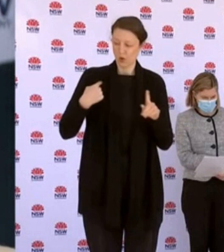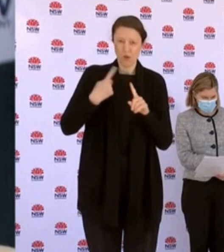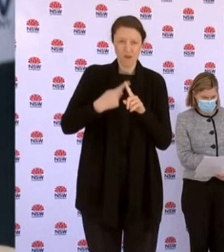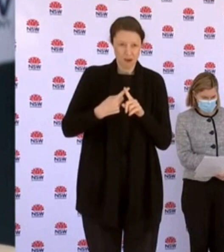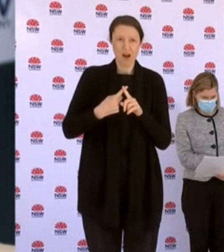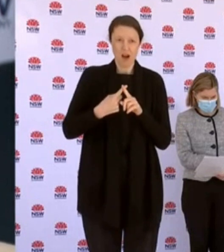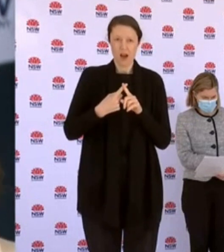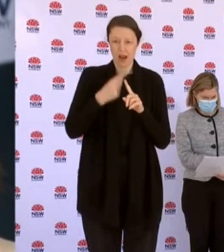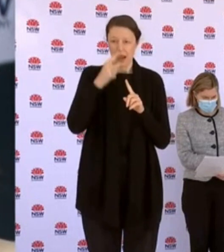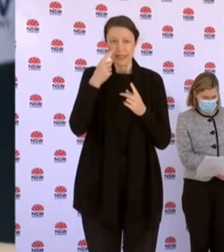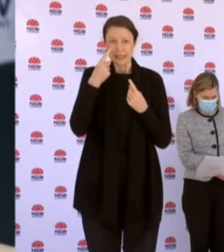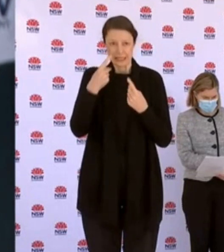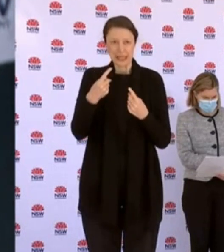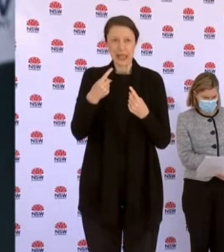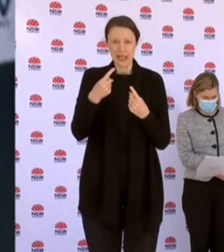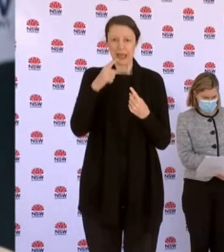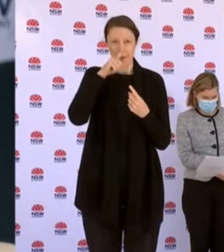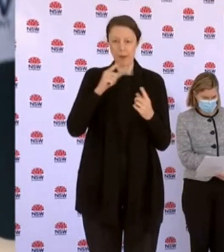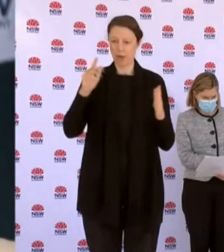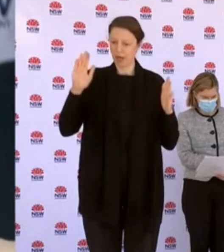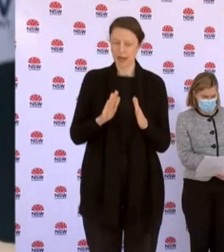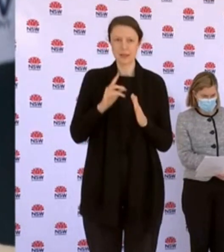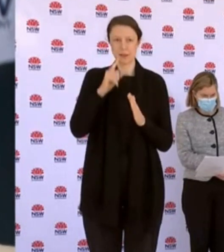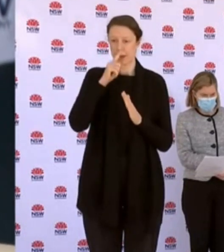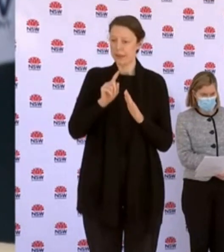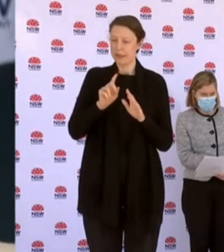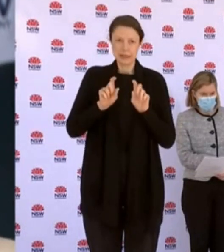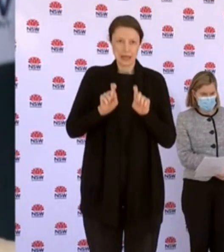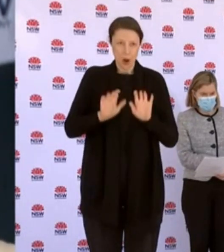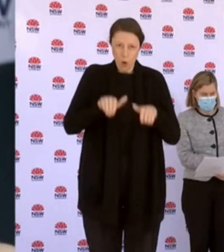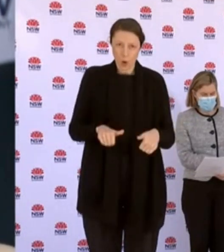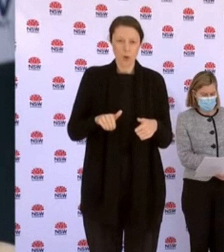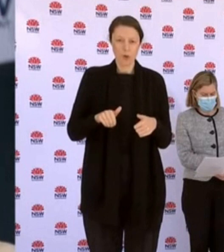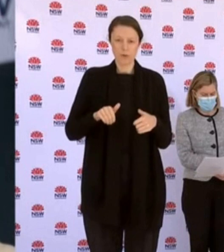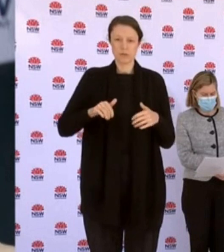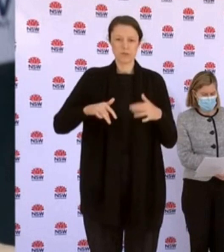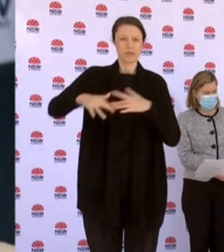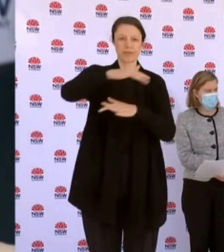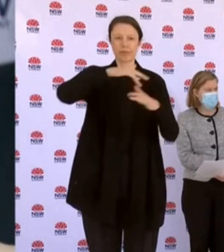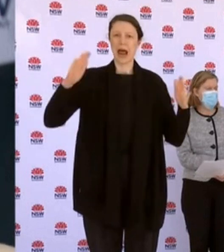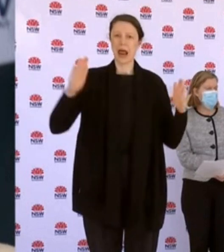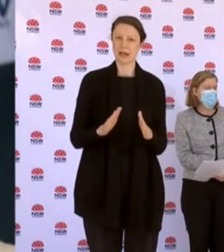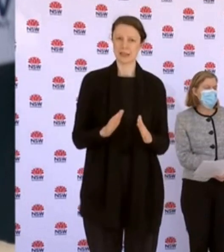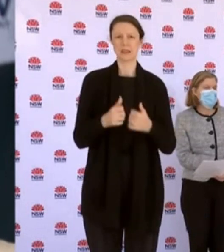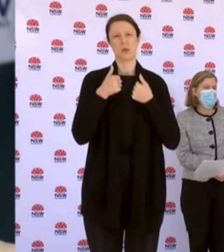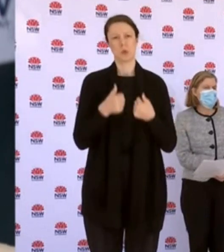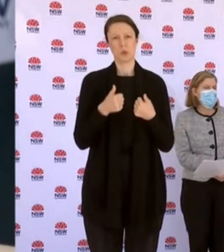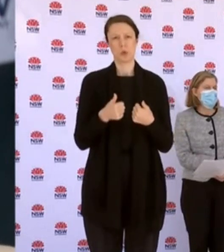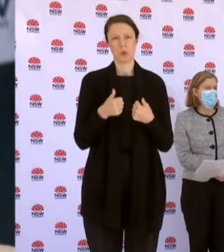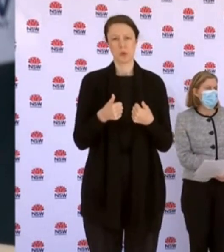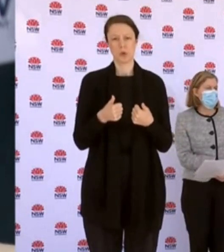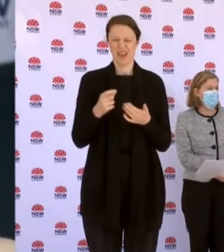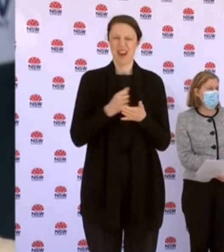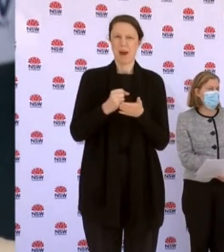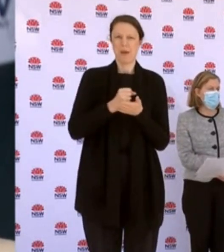the mobility data show us continually that people are moving around less, and there's a lag in that data. The data we get is about 4 or 5